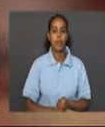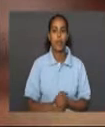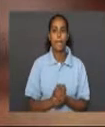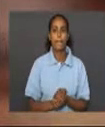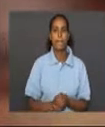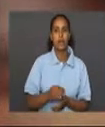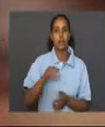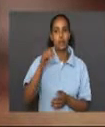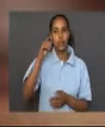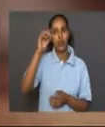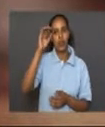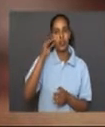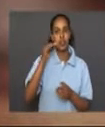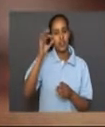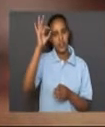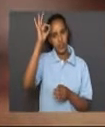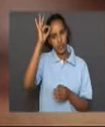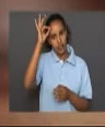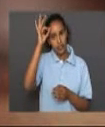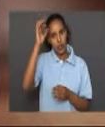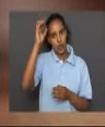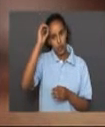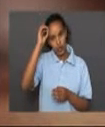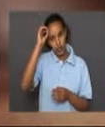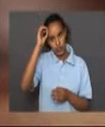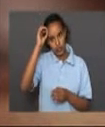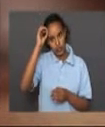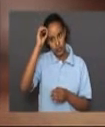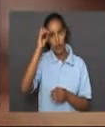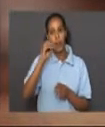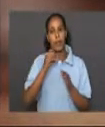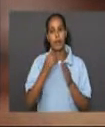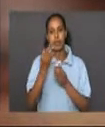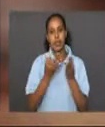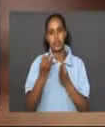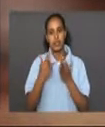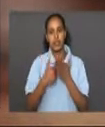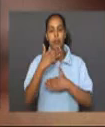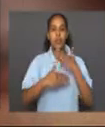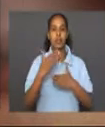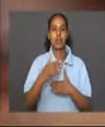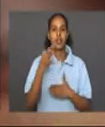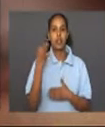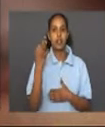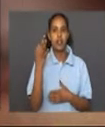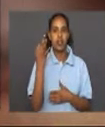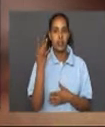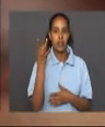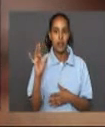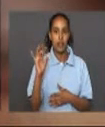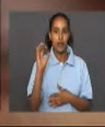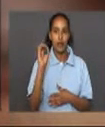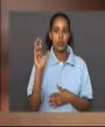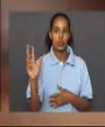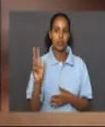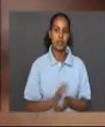Baltic German chemist Friedrich Wilhelm Ostwald patented this process in